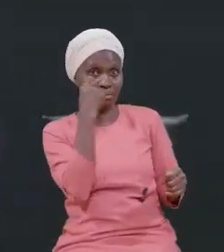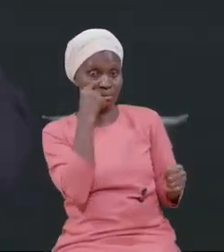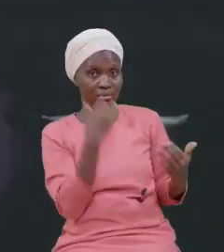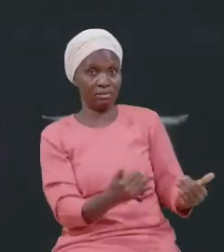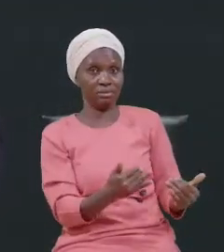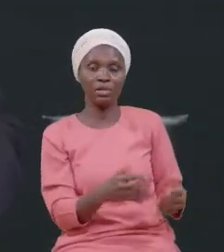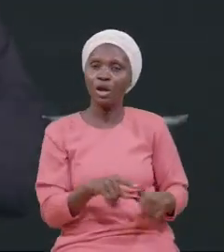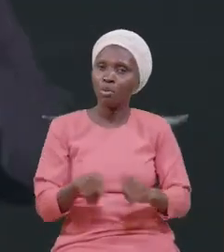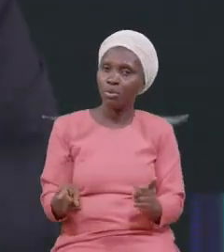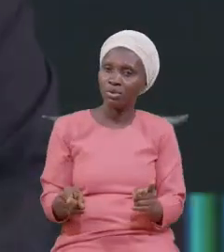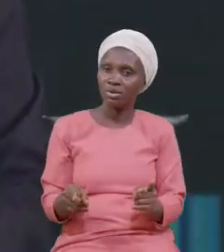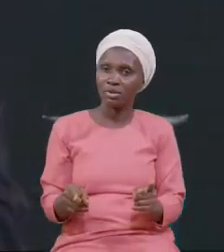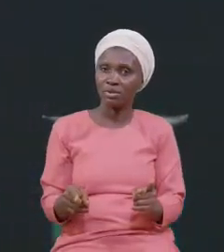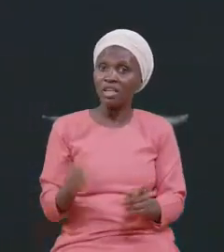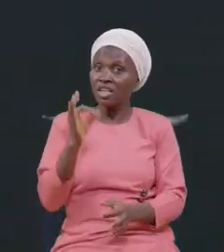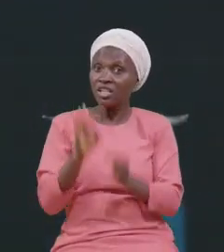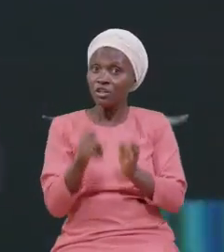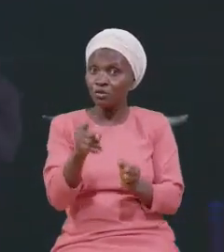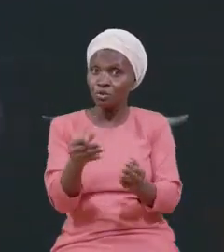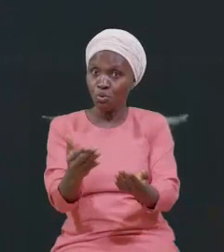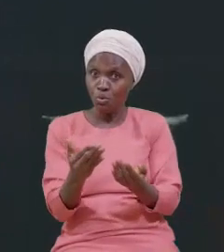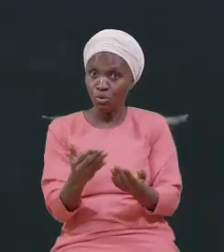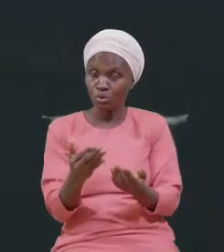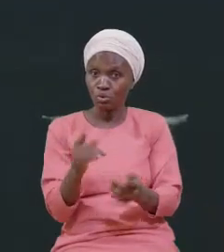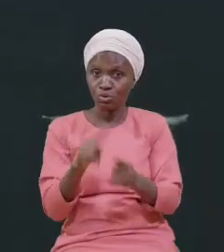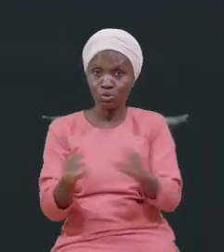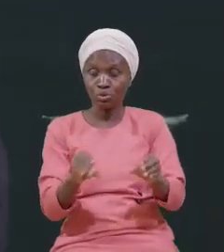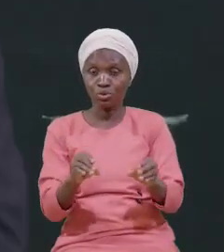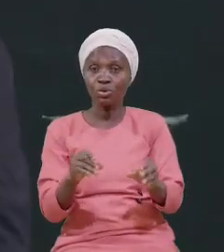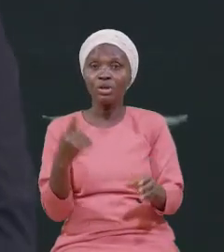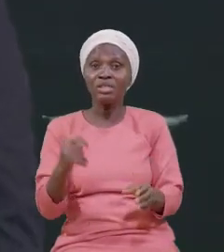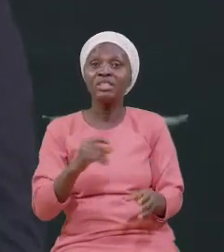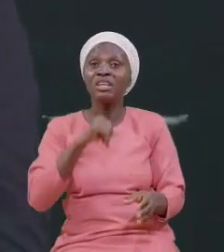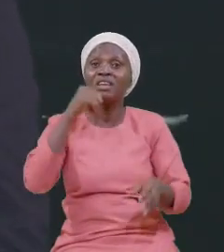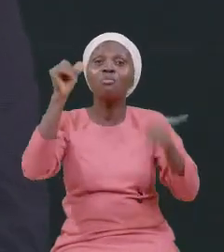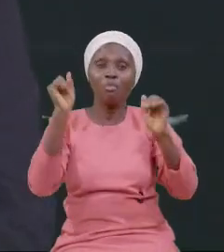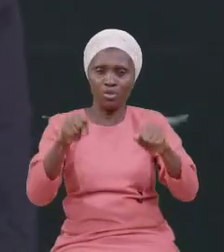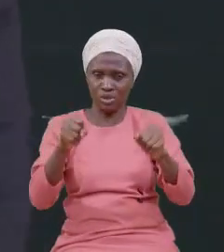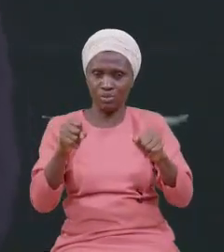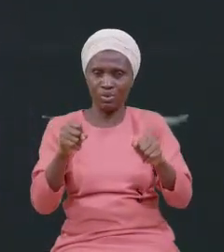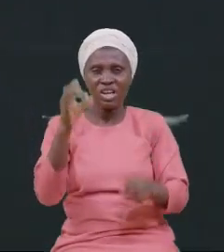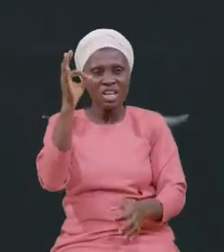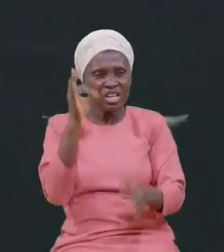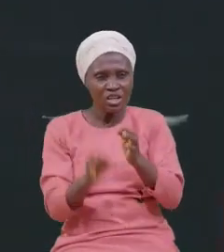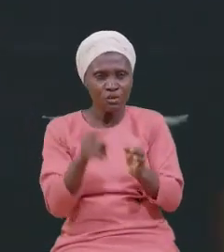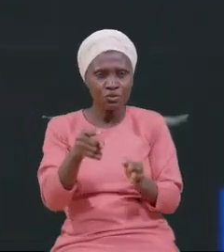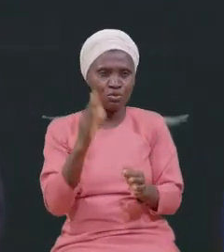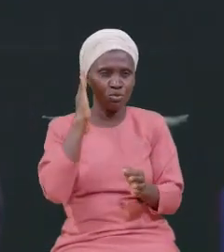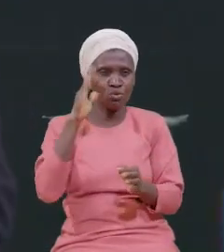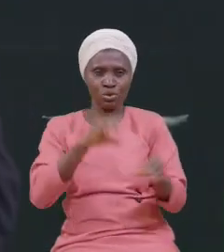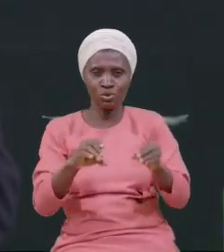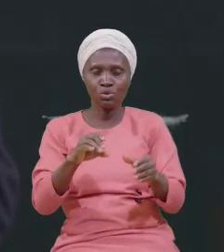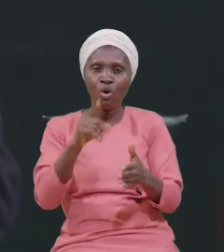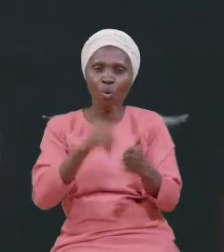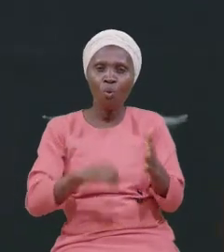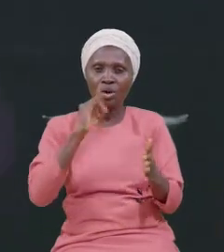the impossible, which you will do, if you are going to do the incredible, which you will